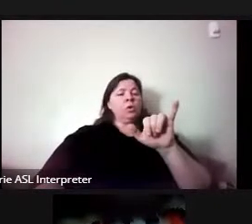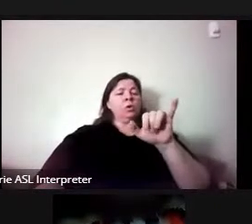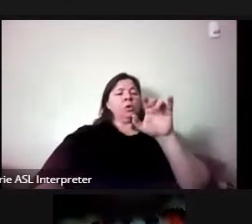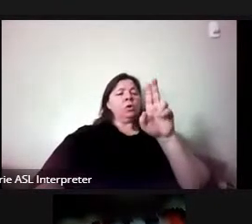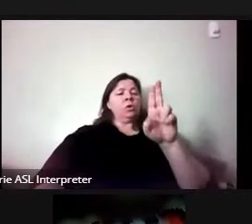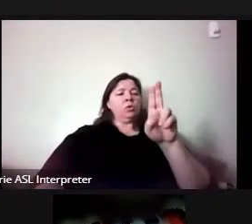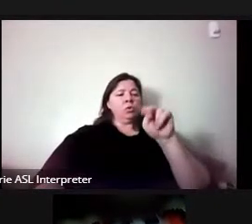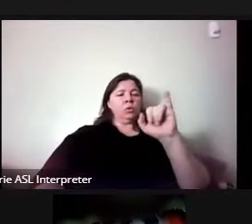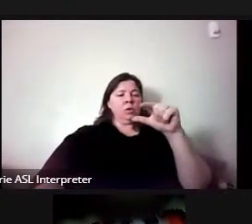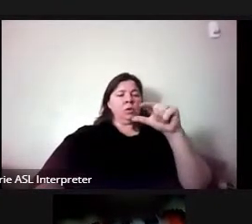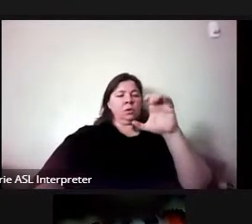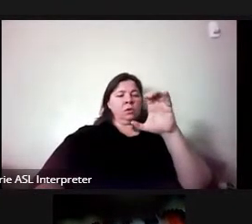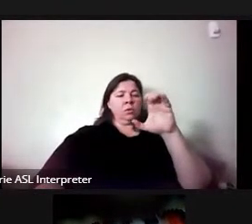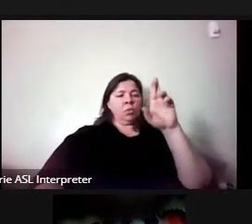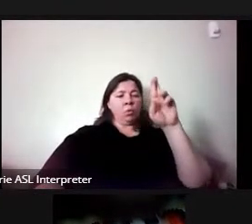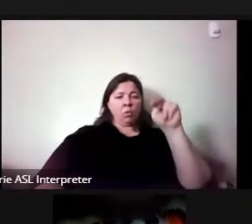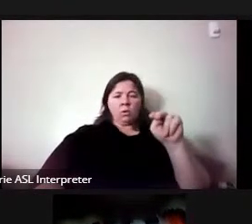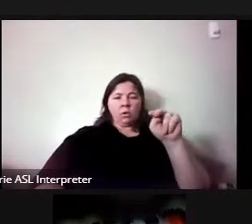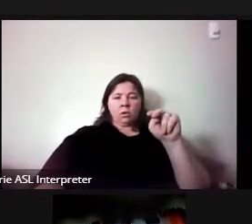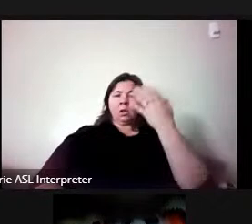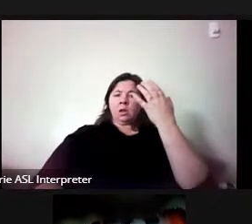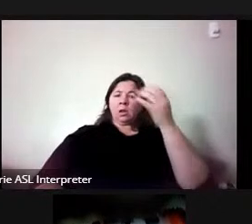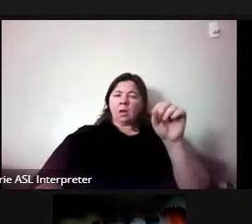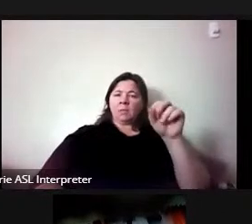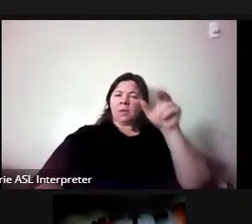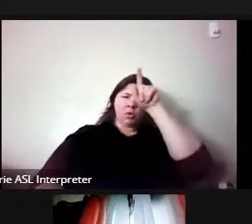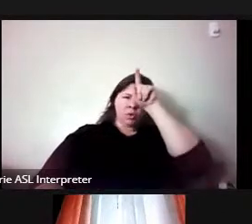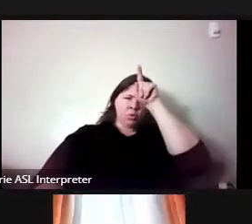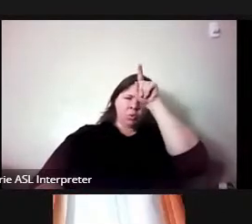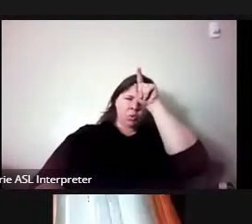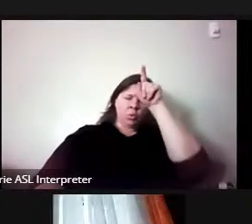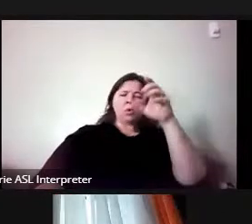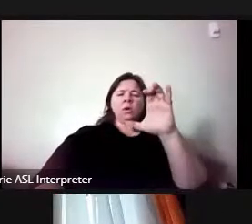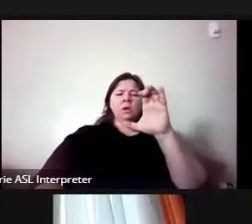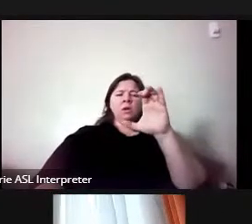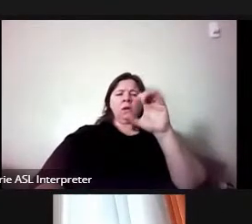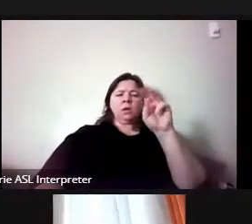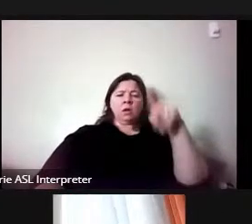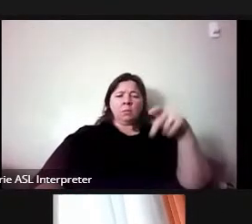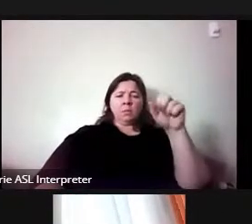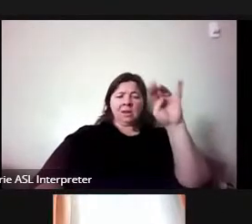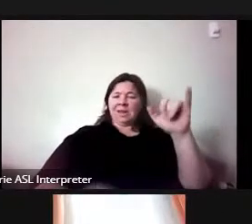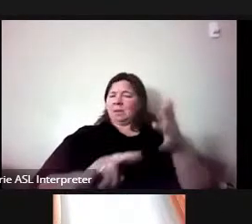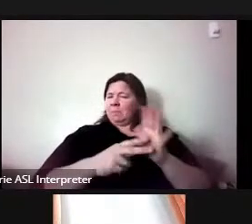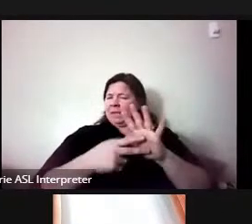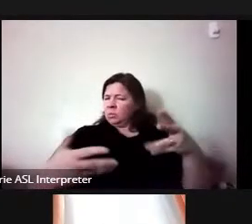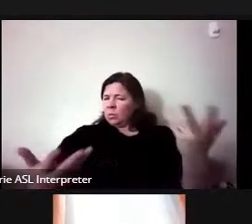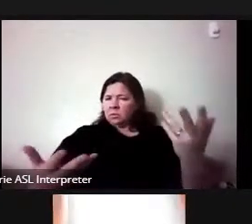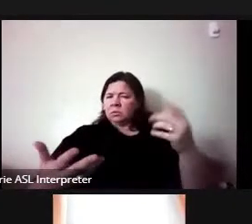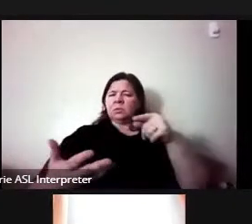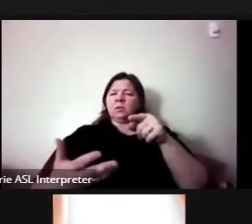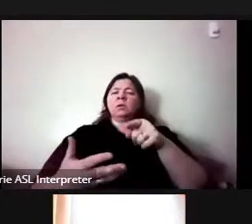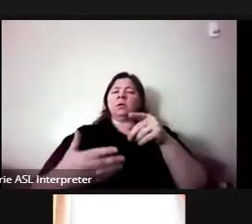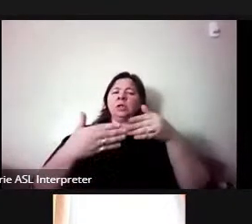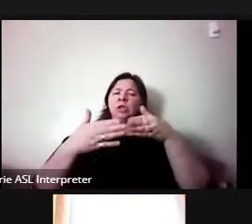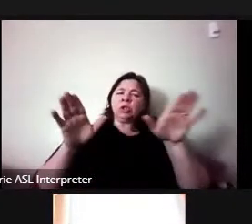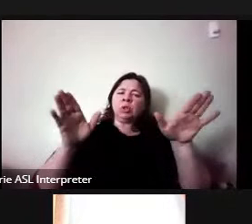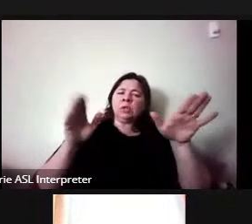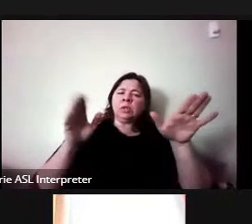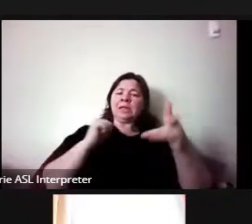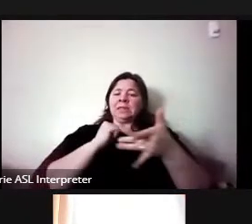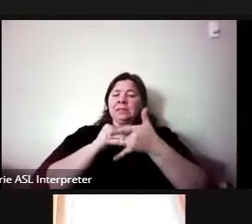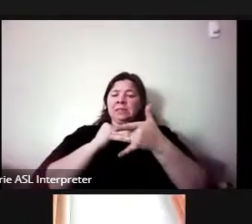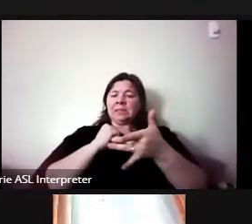what a unicorn company is, when we talk about a unicorn company, it's generally a tech